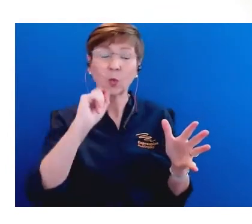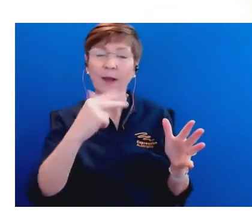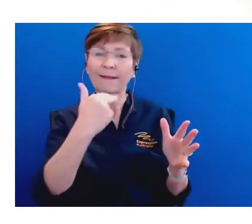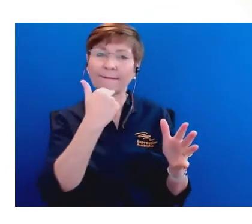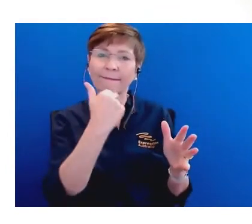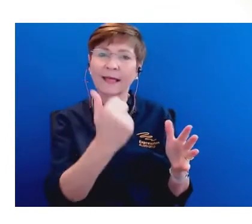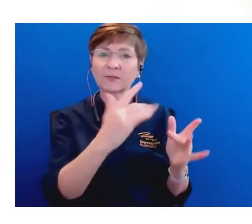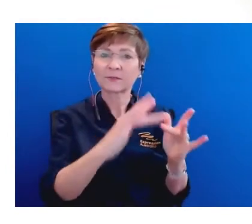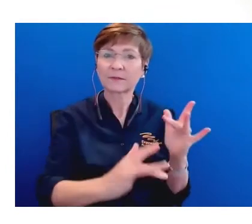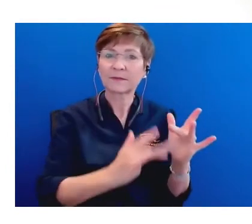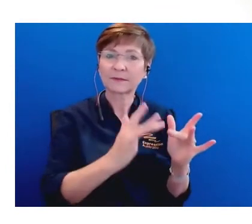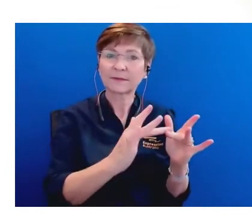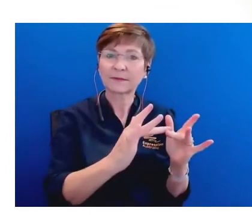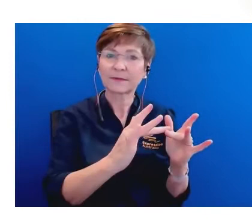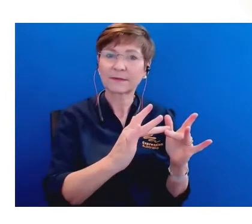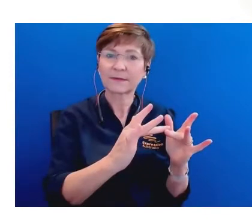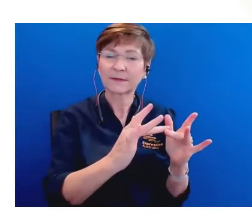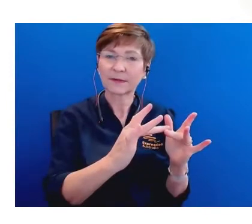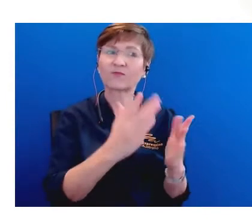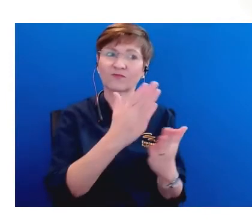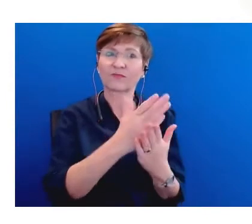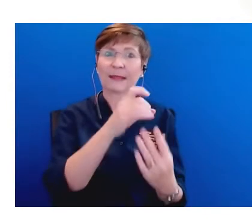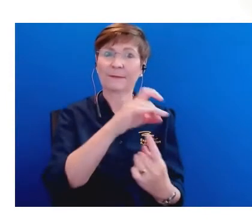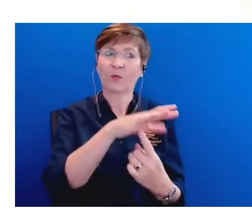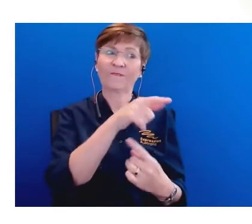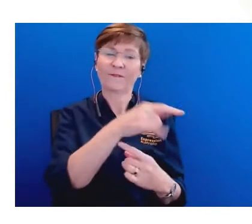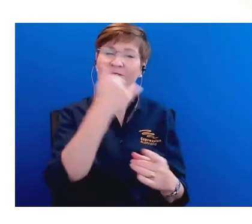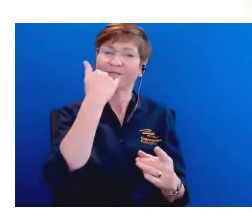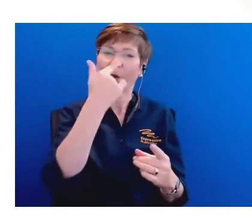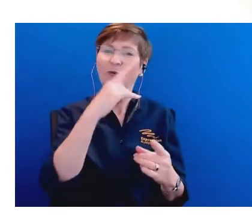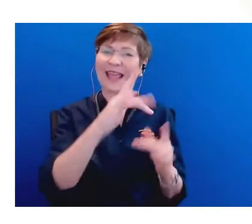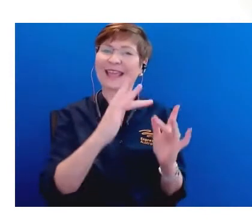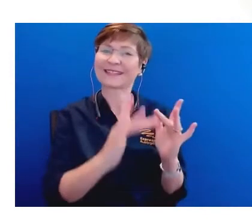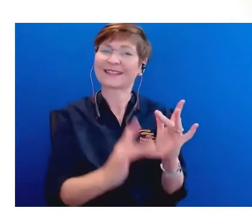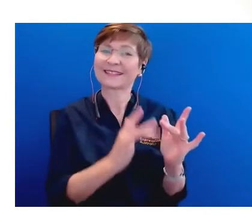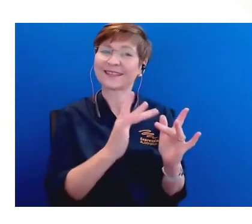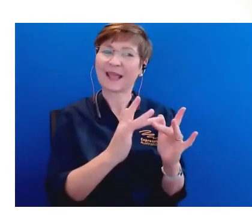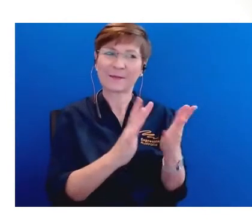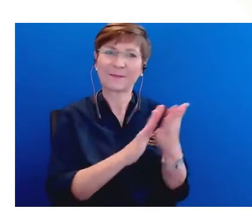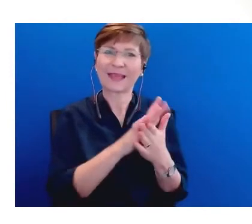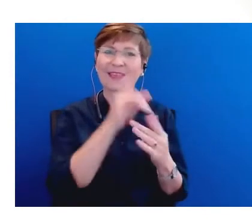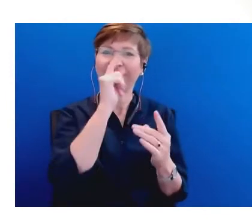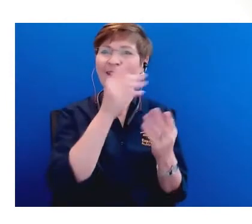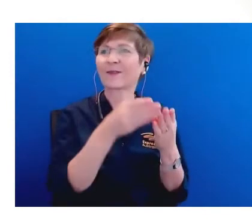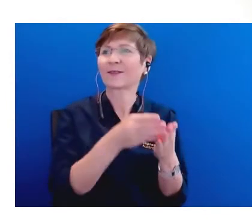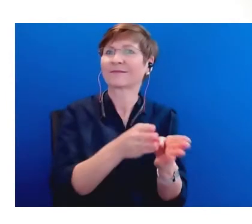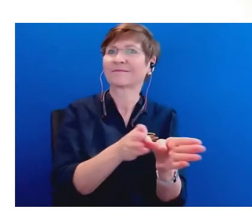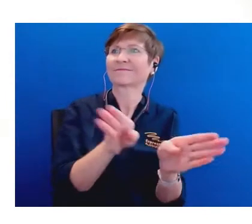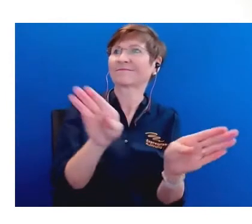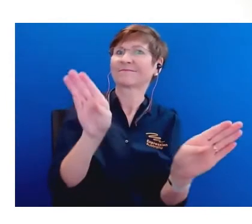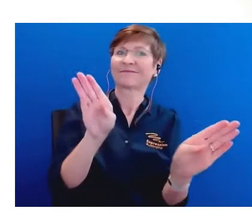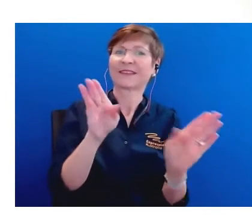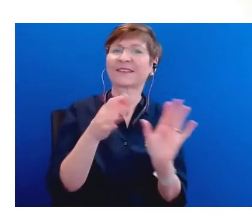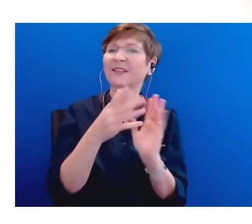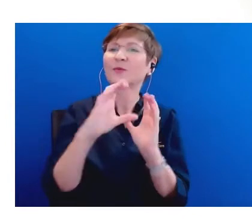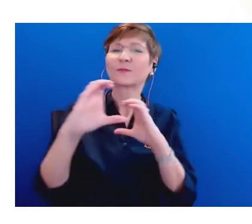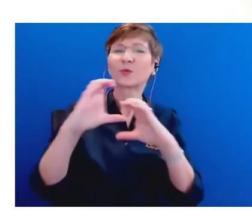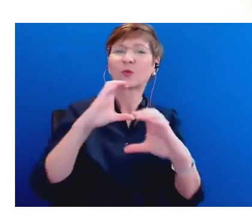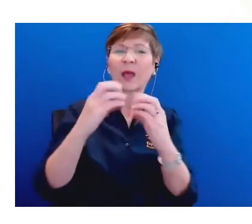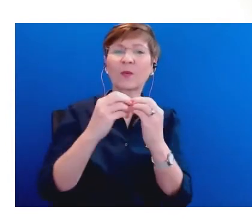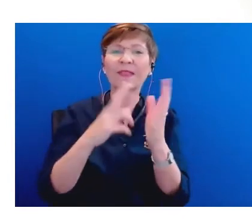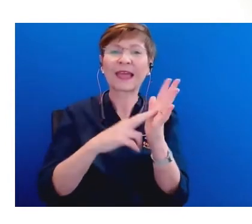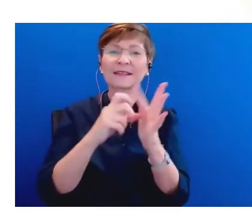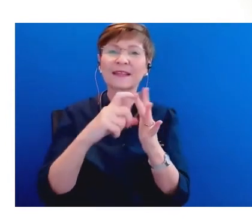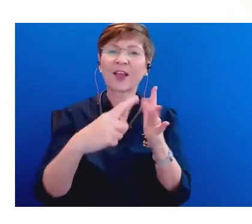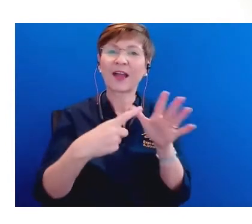access, particularly to phone and internet, so that they can interact with the NDIA, with Centrelink